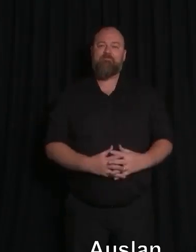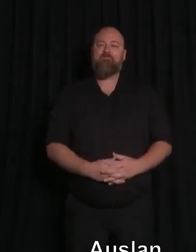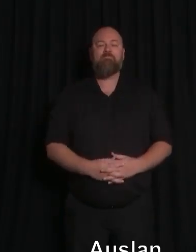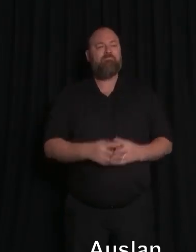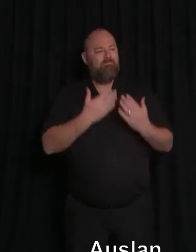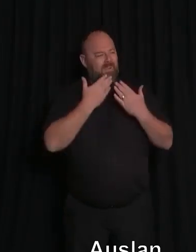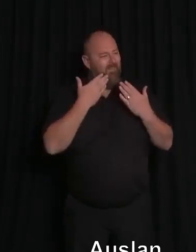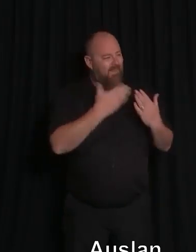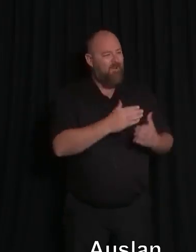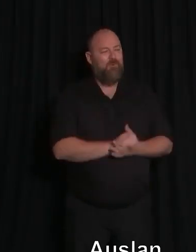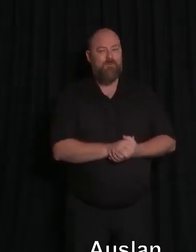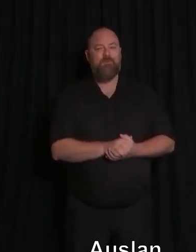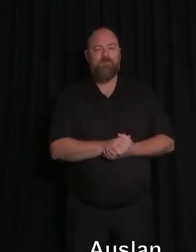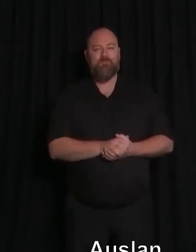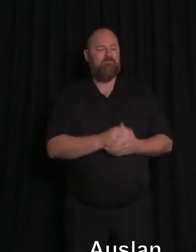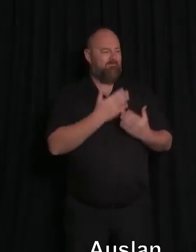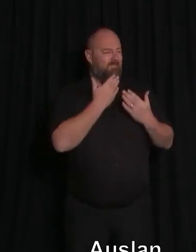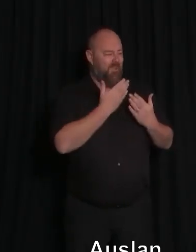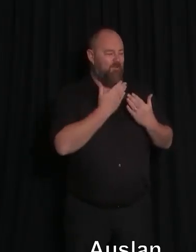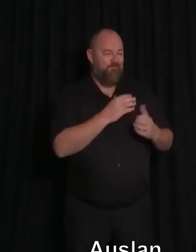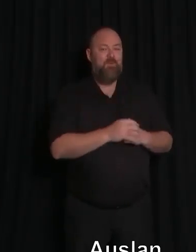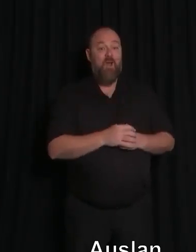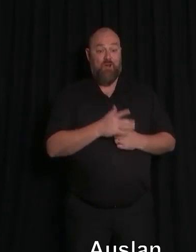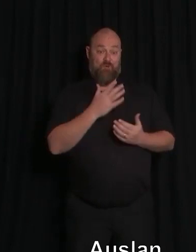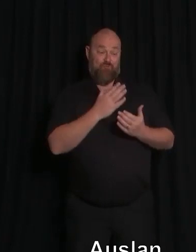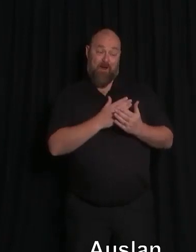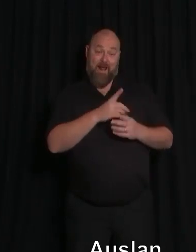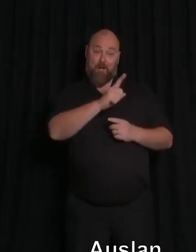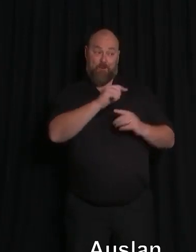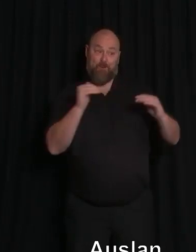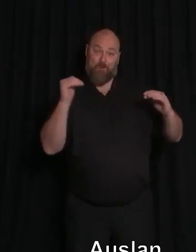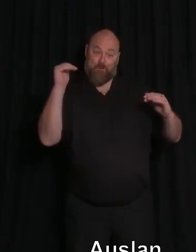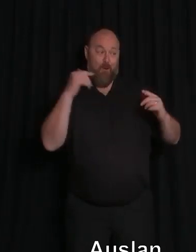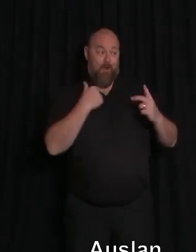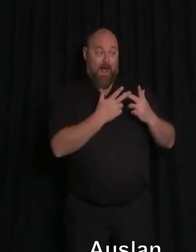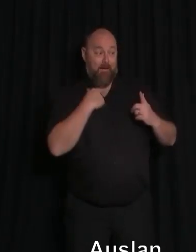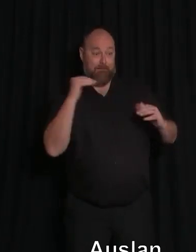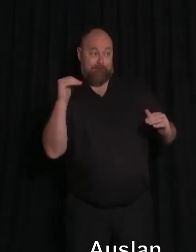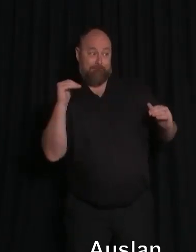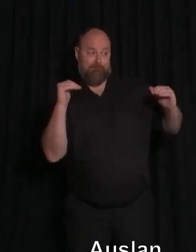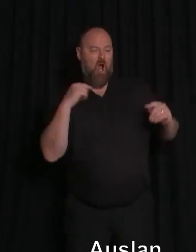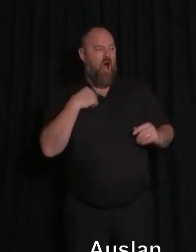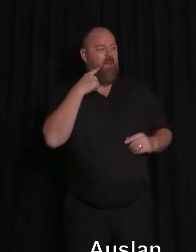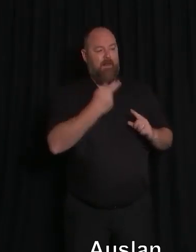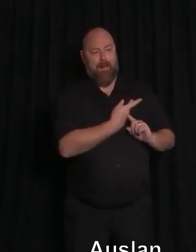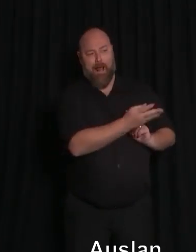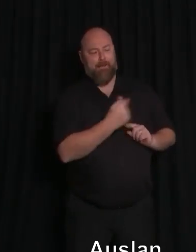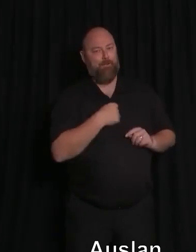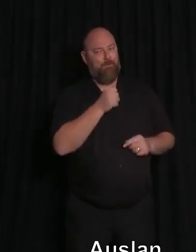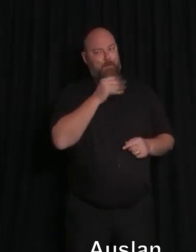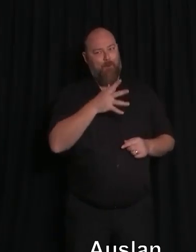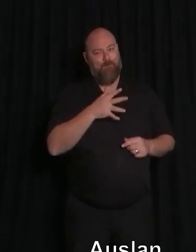Thanks a lot. Thank you very much, Louisa. You set the standards, but I hope that the others will not sing. I mean, you are unparalleled on